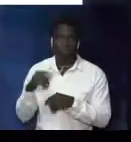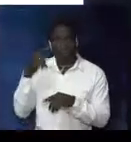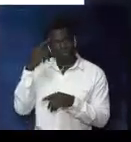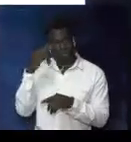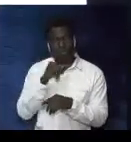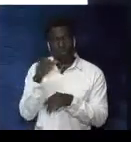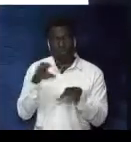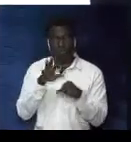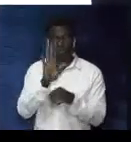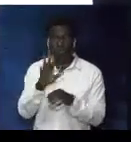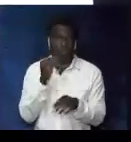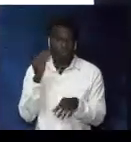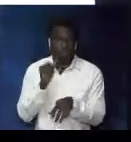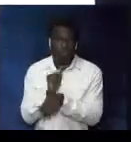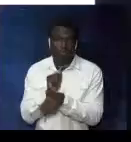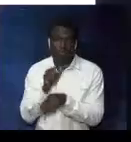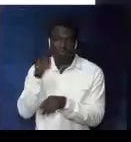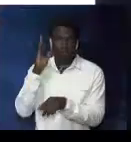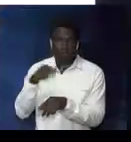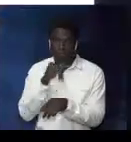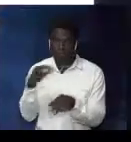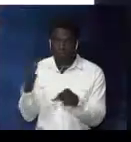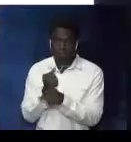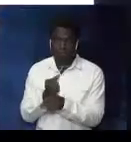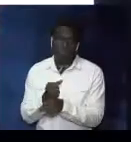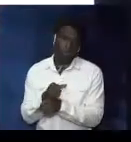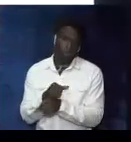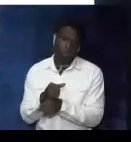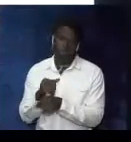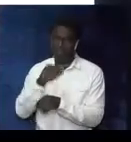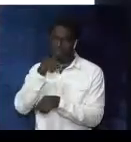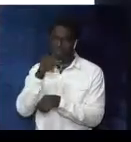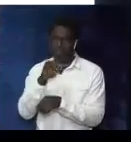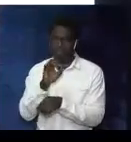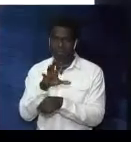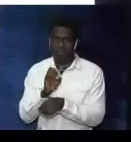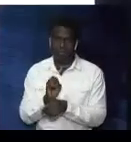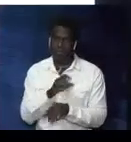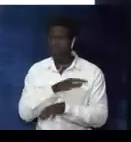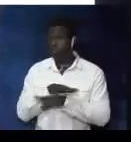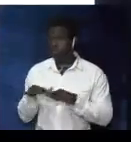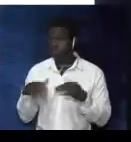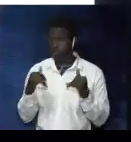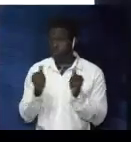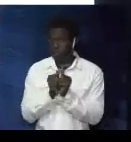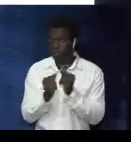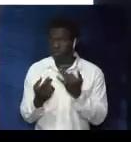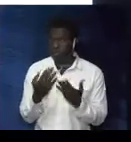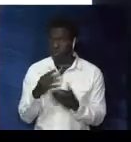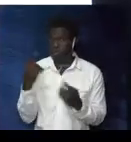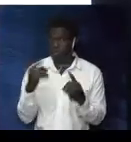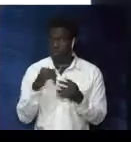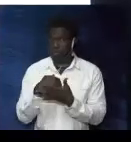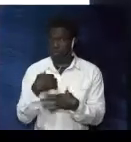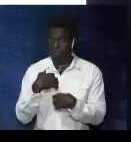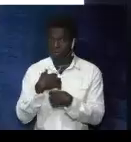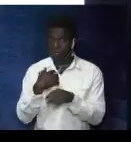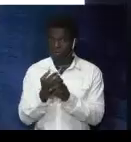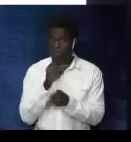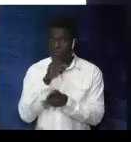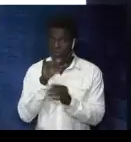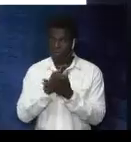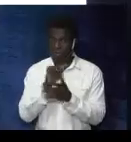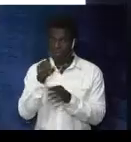doing your assignment. That is, you will not get good life magic juice. So please don't play with fire. Always make sure you